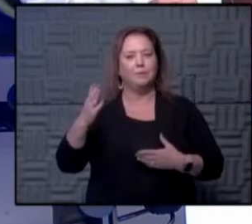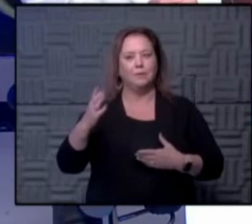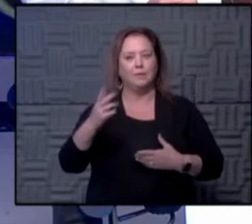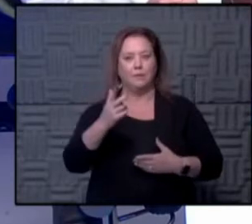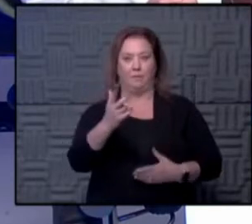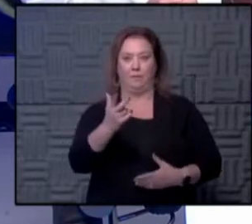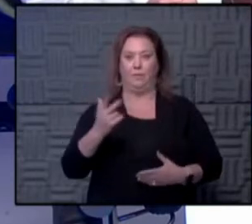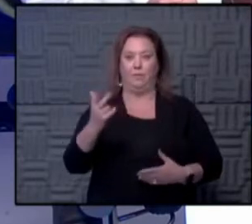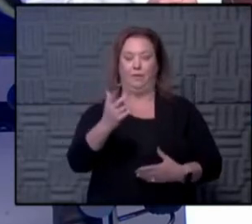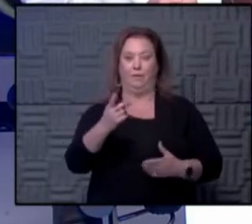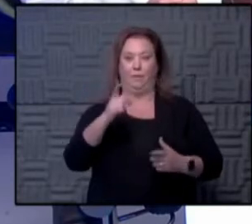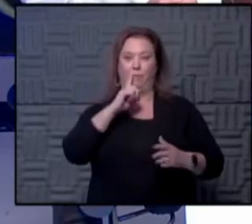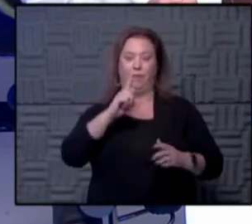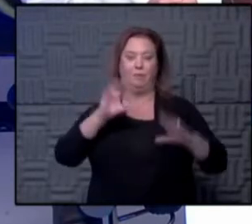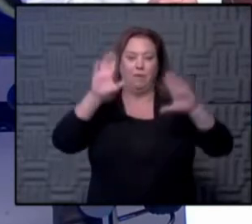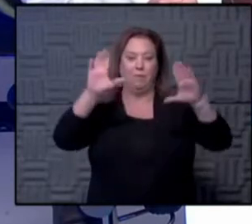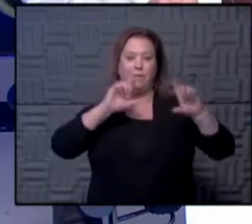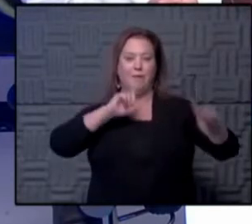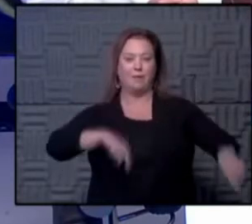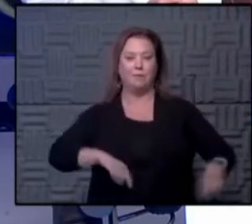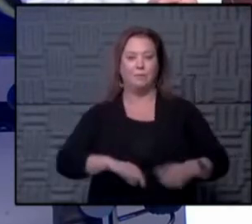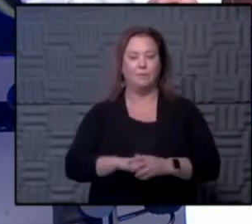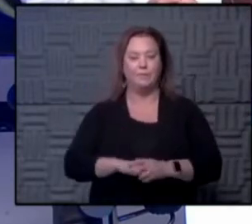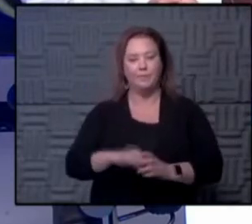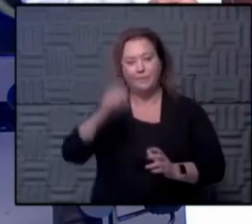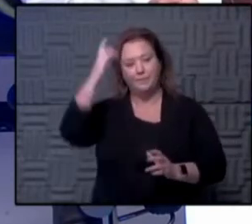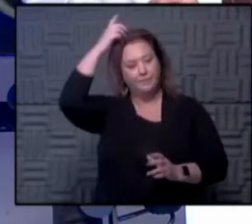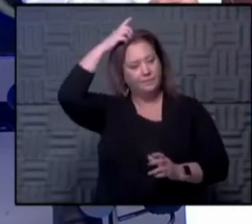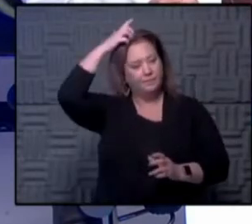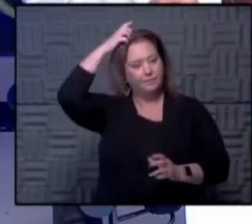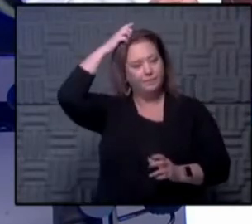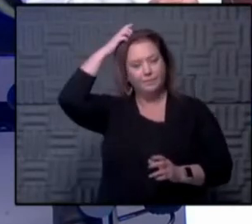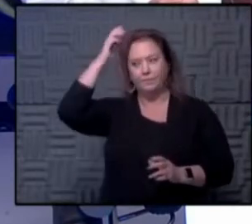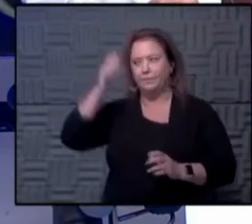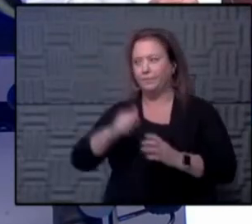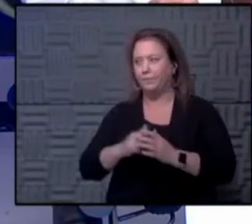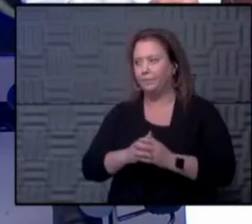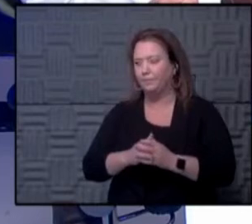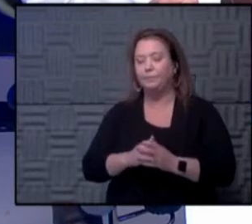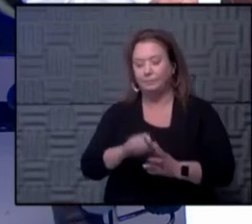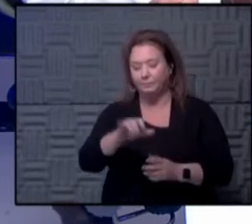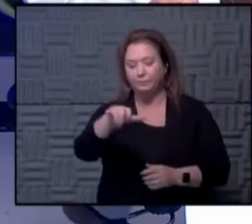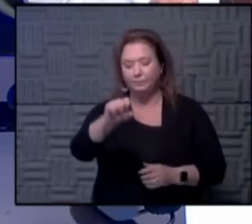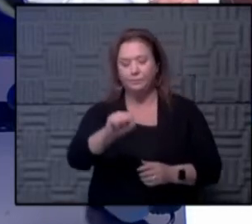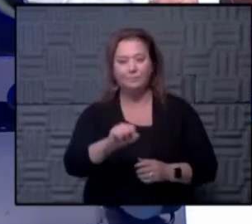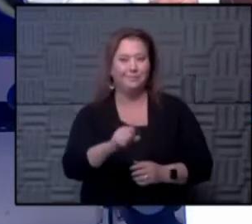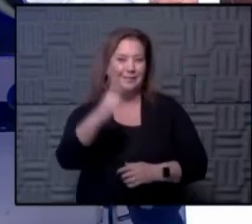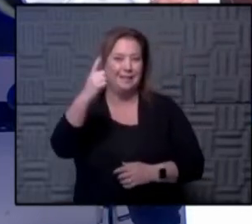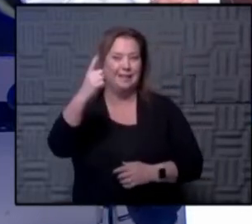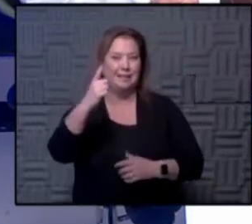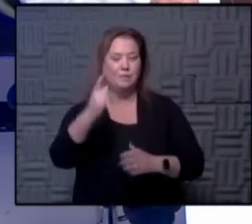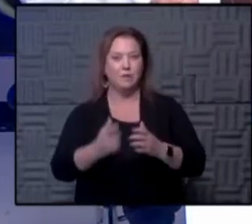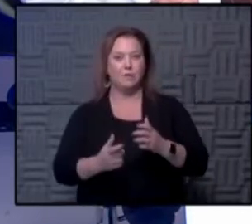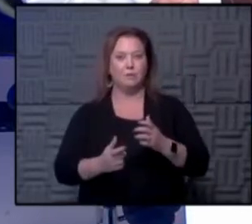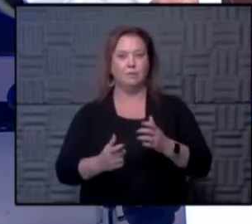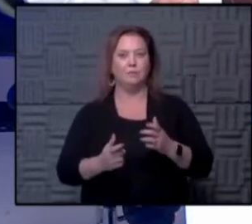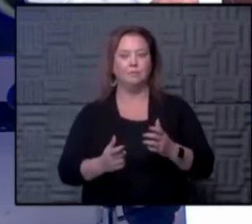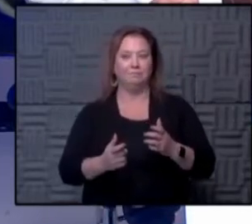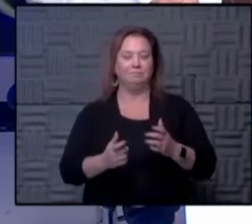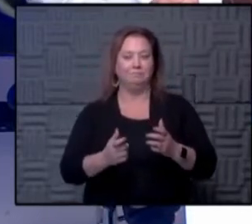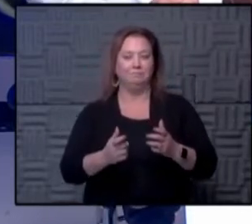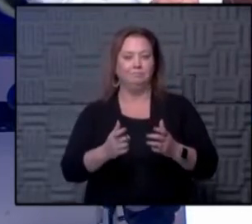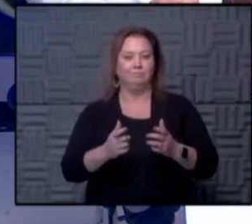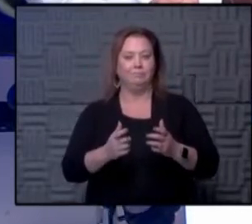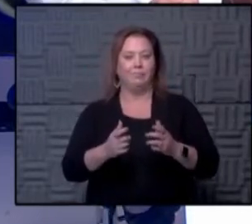three of you would be great to answer that. I think that probably is one of the more